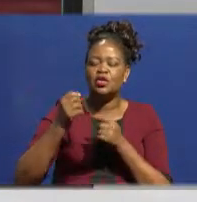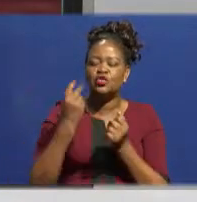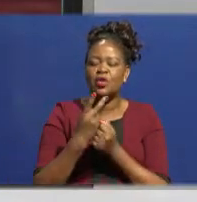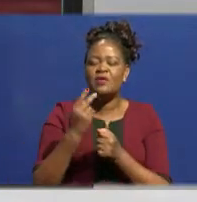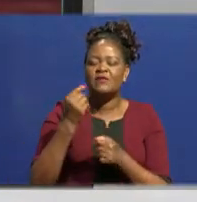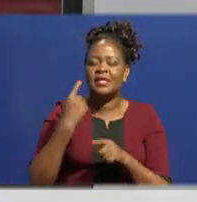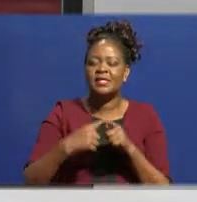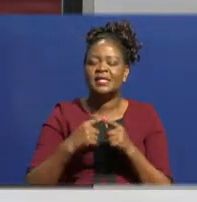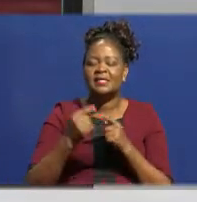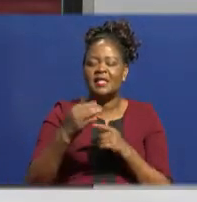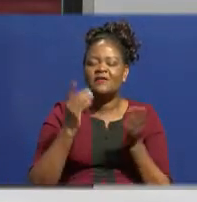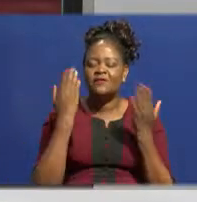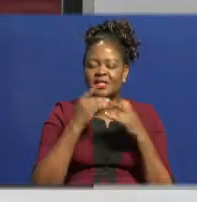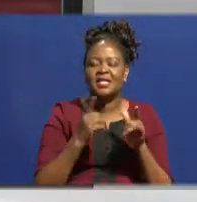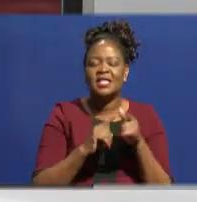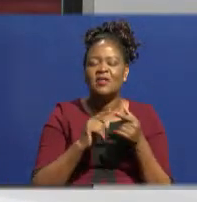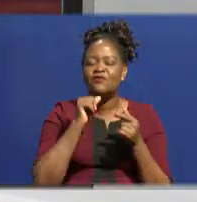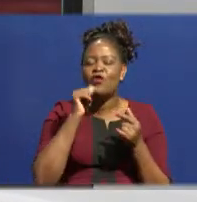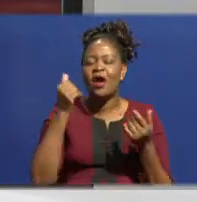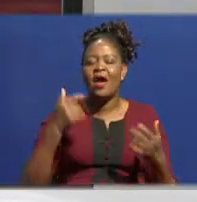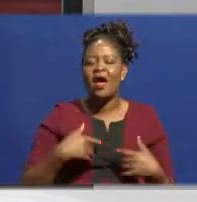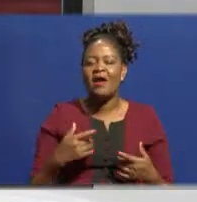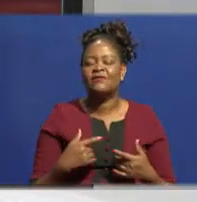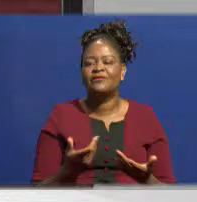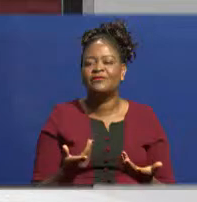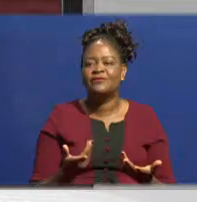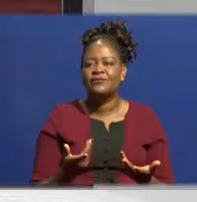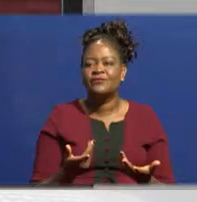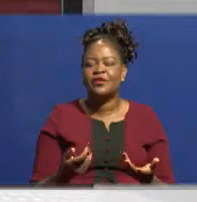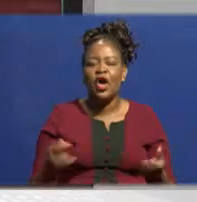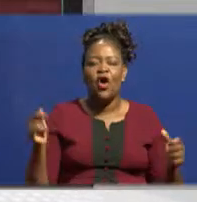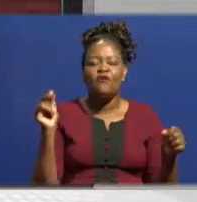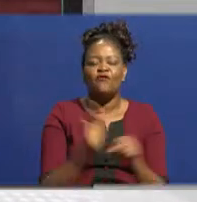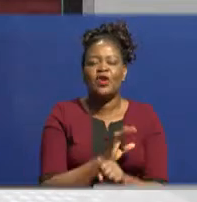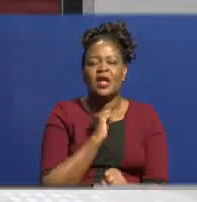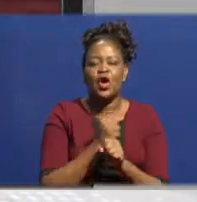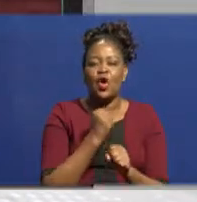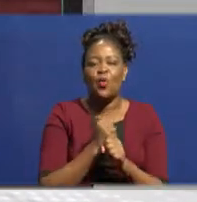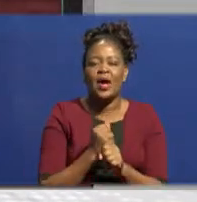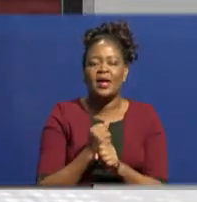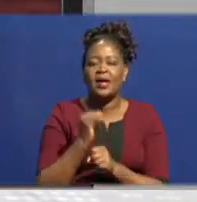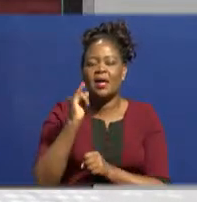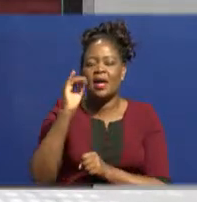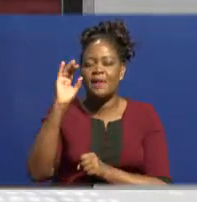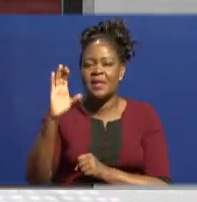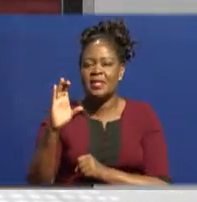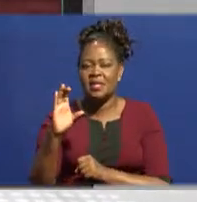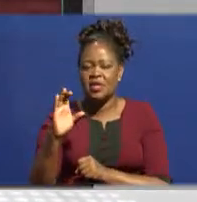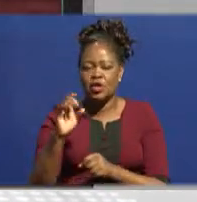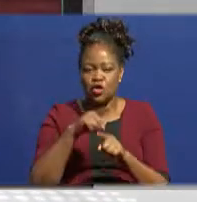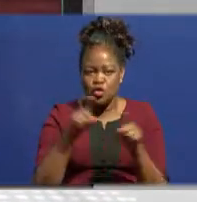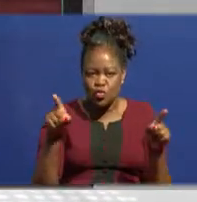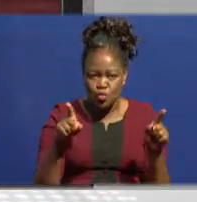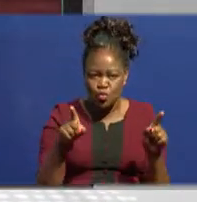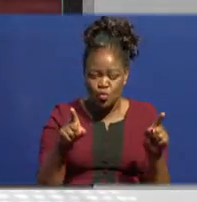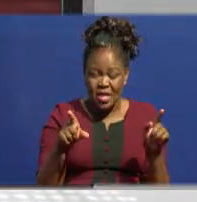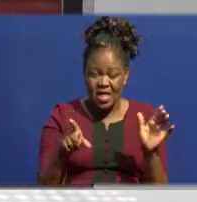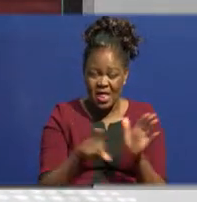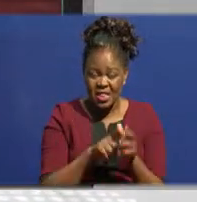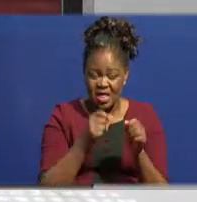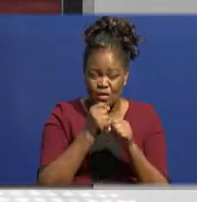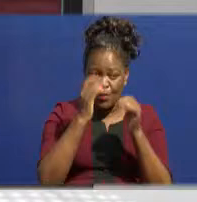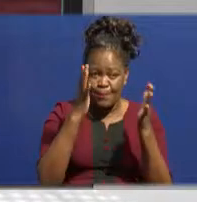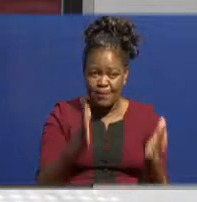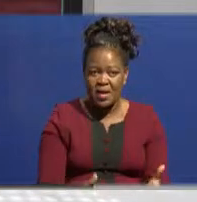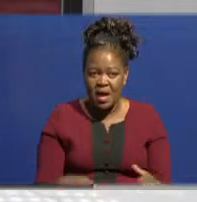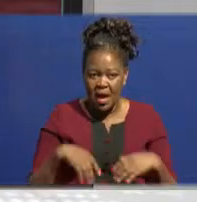only that, is that we do not even have fully functional IEBC. You are the lawmakers. How do we remedy this?